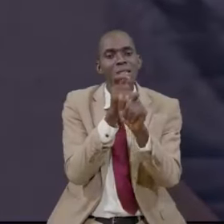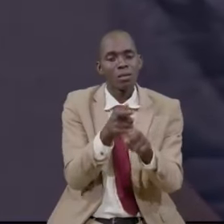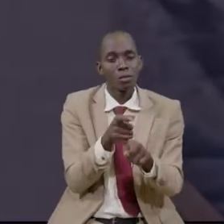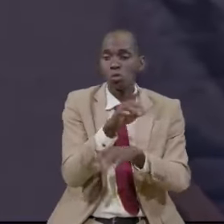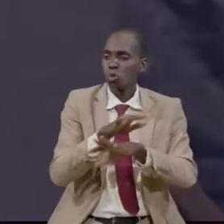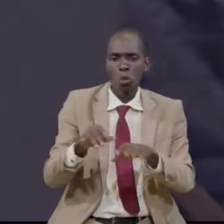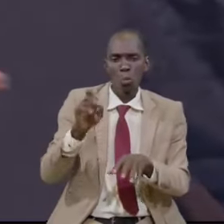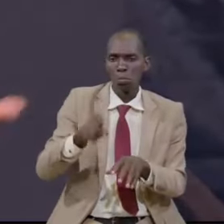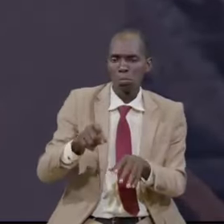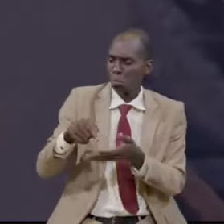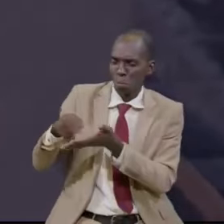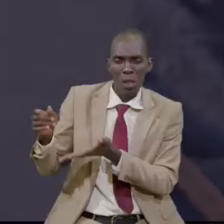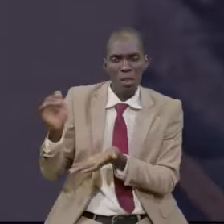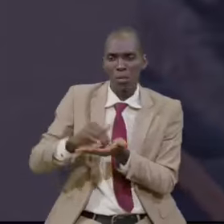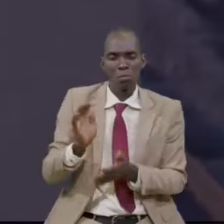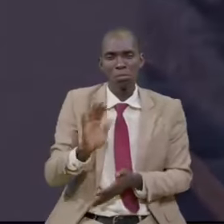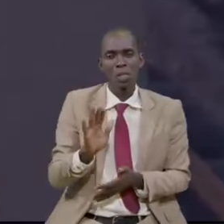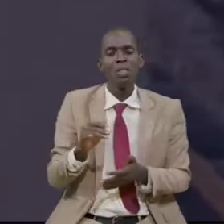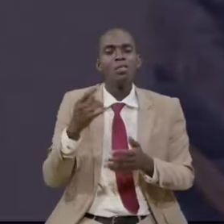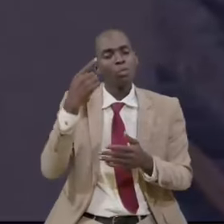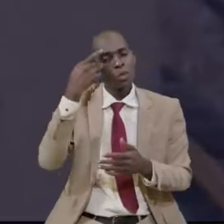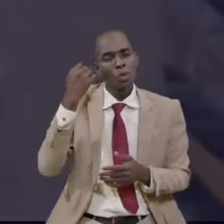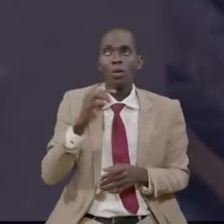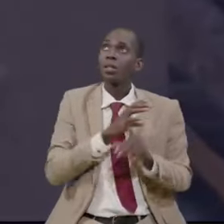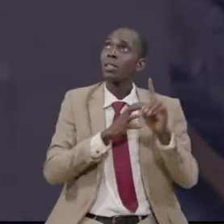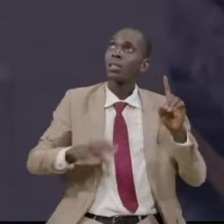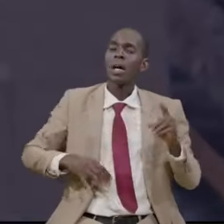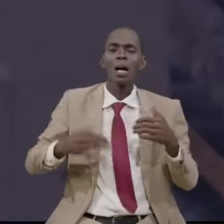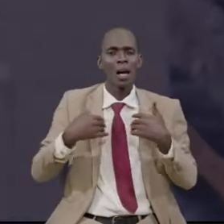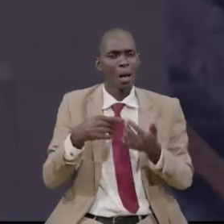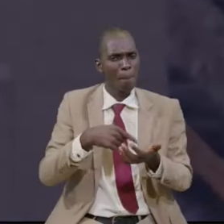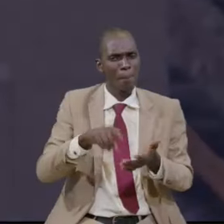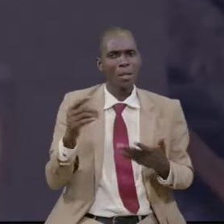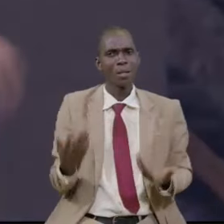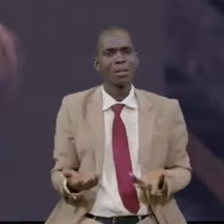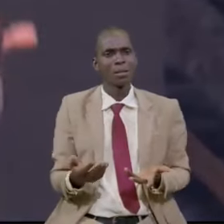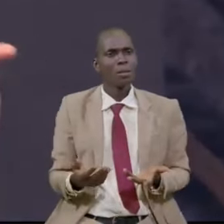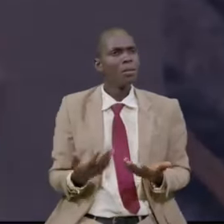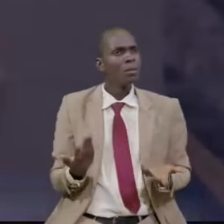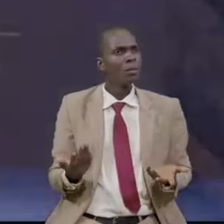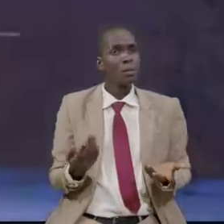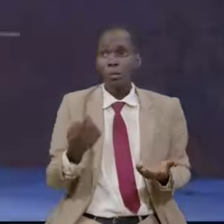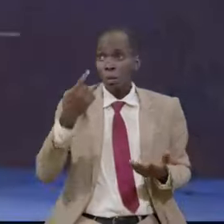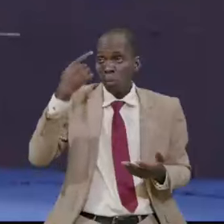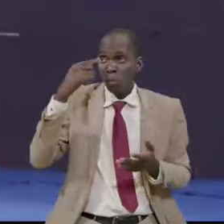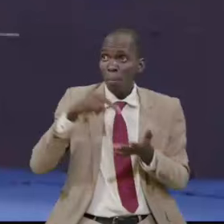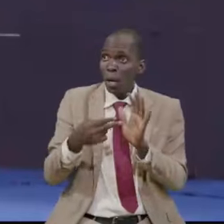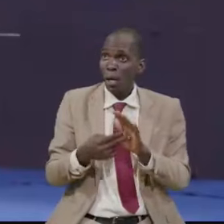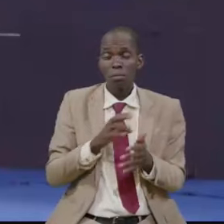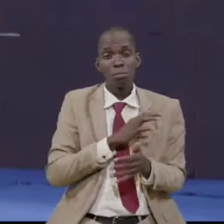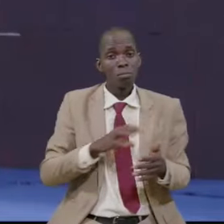this. Somebody asked, is it all this large crowd? There's no time for